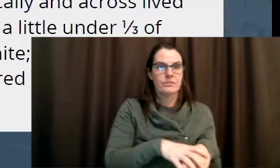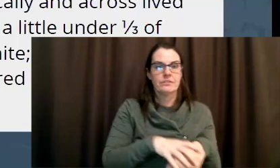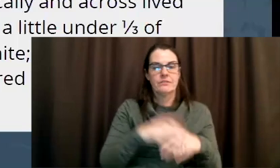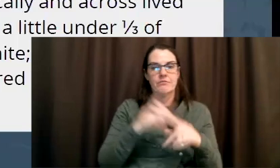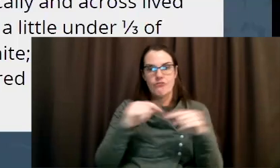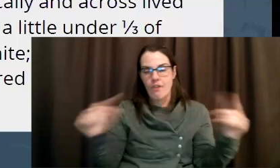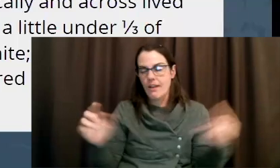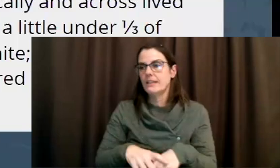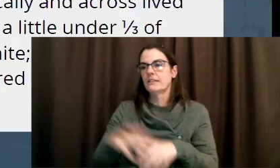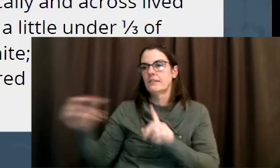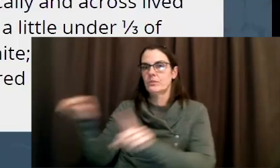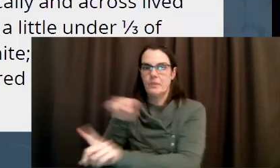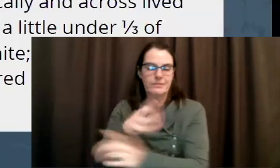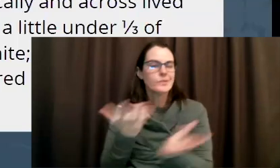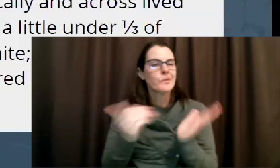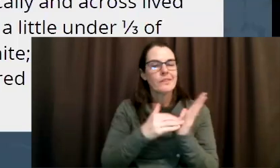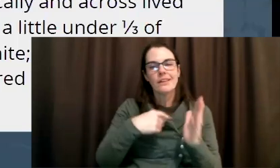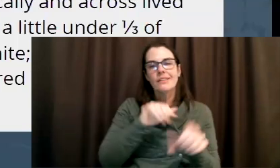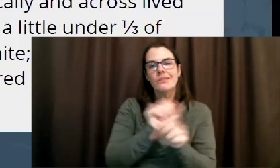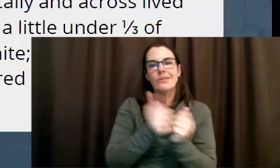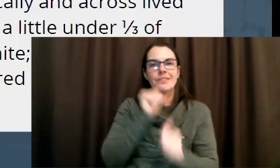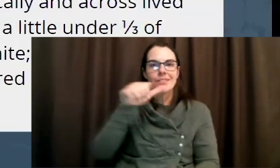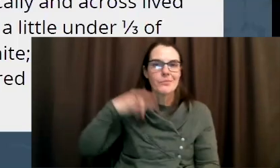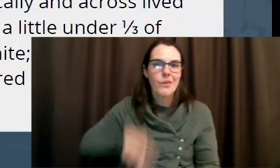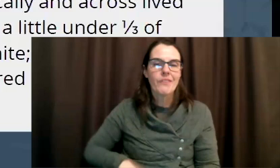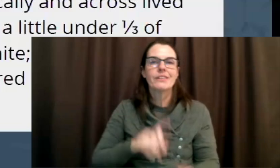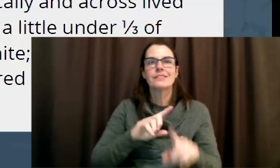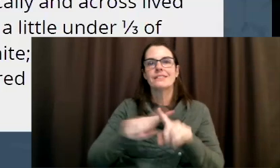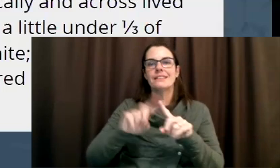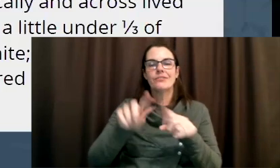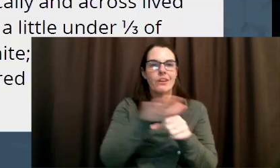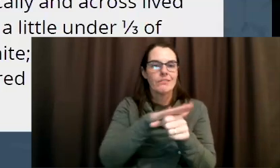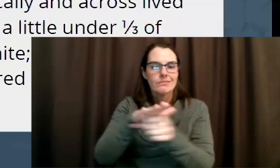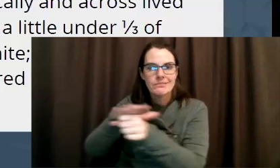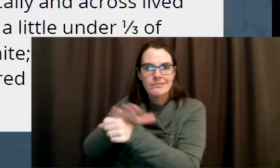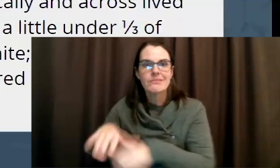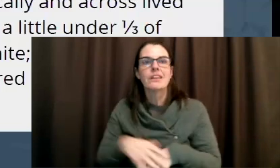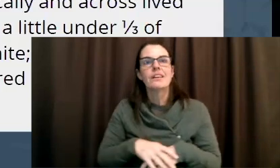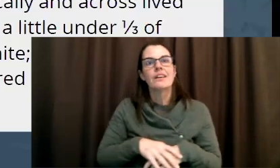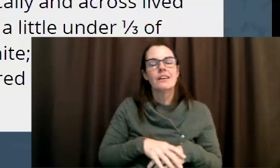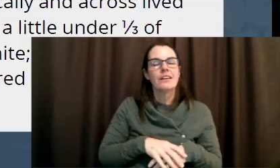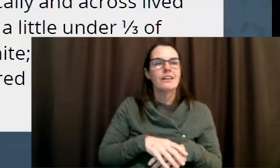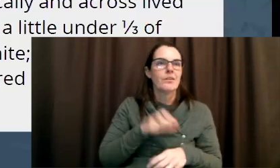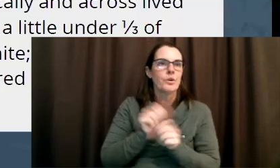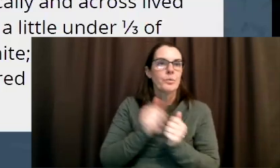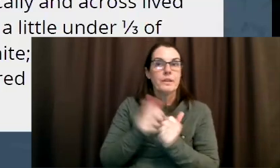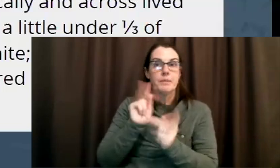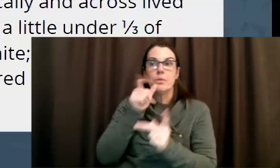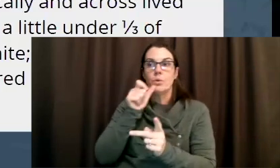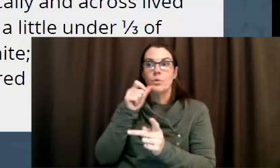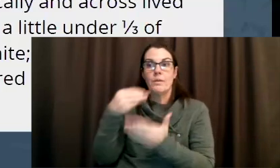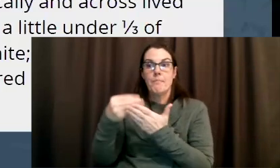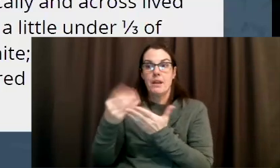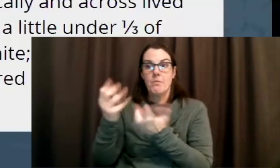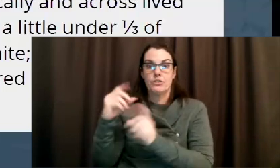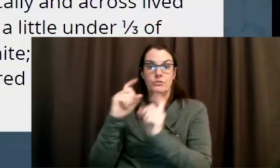work with a lot of nonprofits, we work with jurisdictions, we work with funders as well. Our team